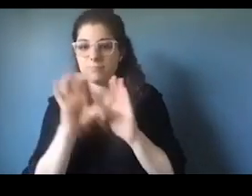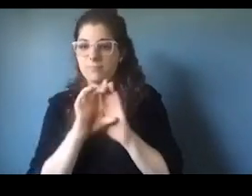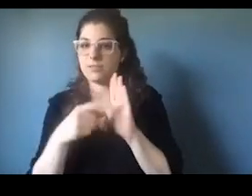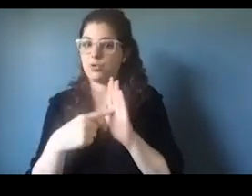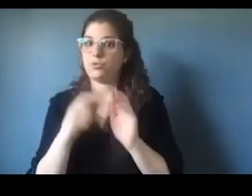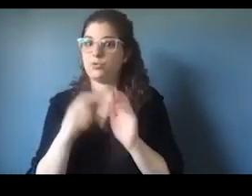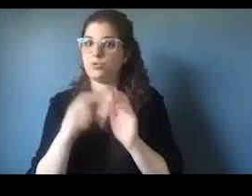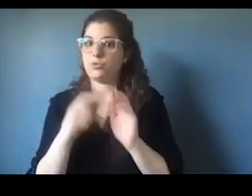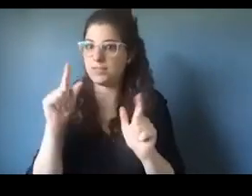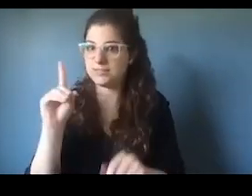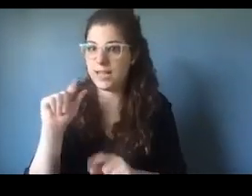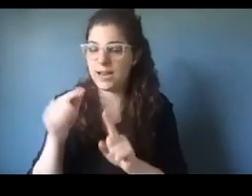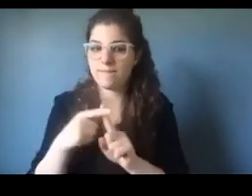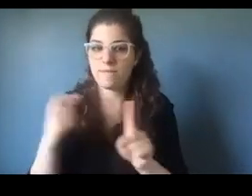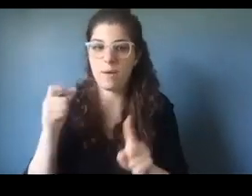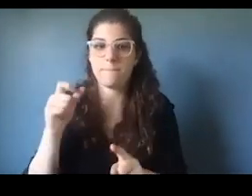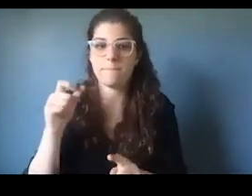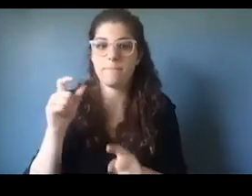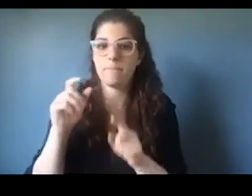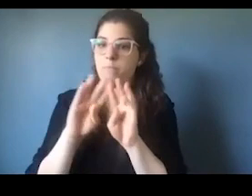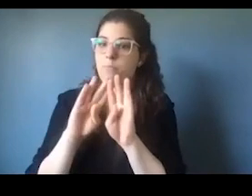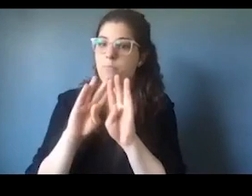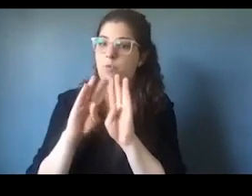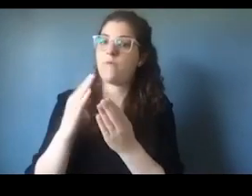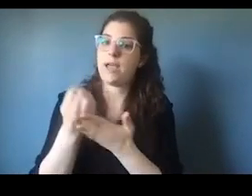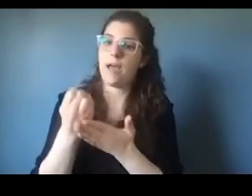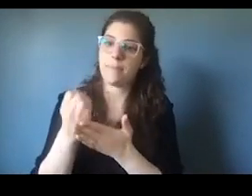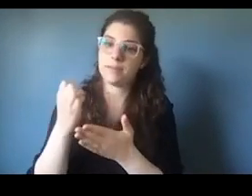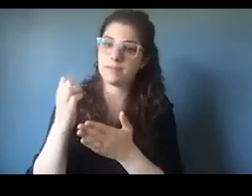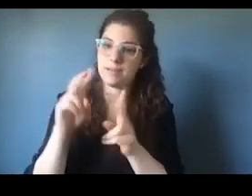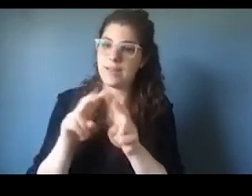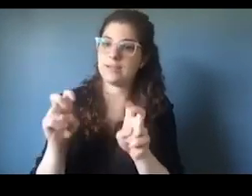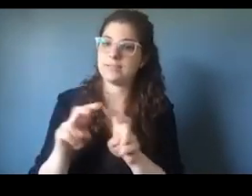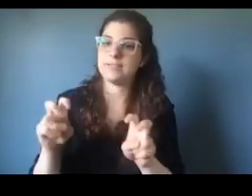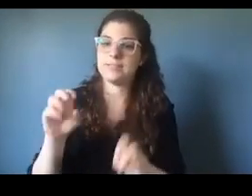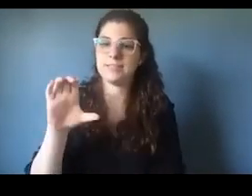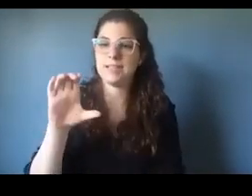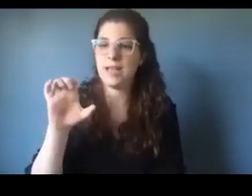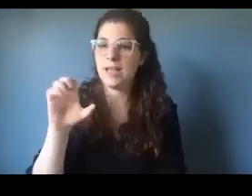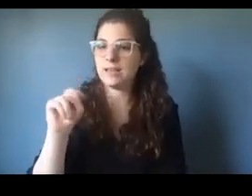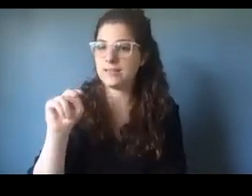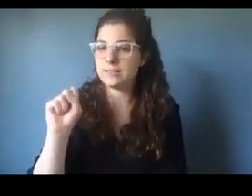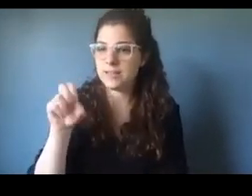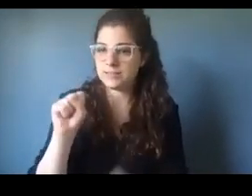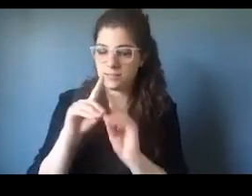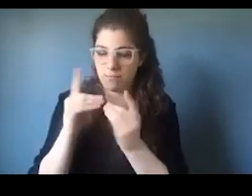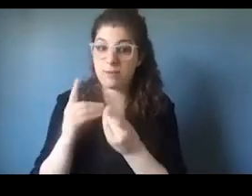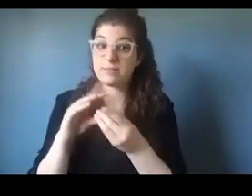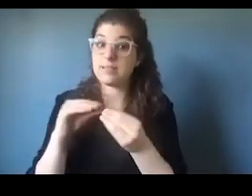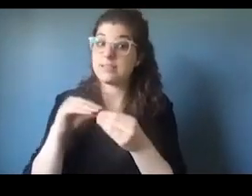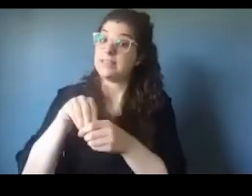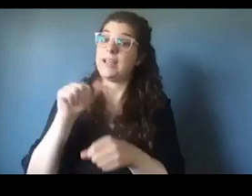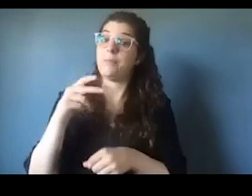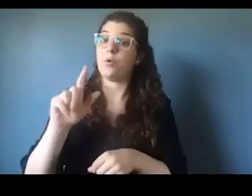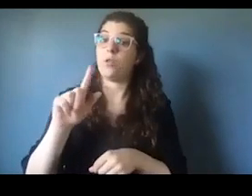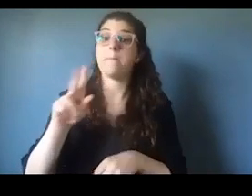data from the Bureau of Economic Analysis and the Census Department showing that, in fact, in April, personal income rose